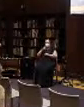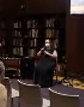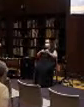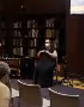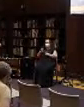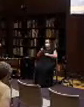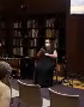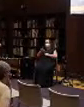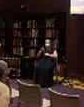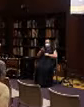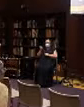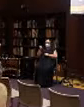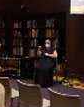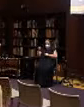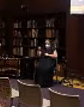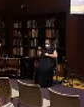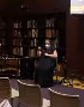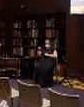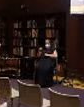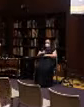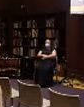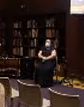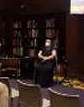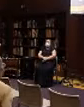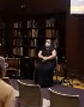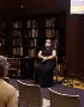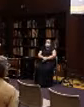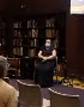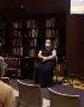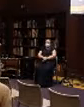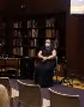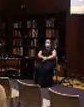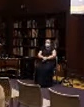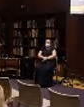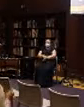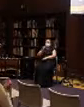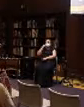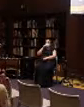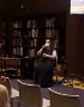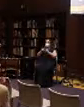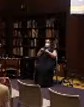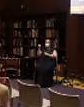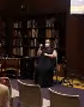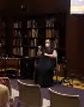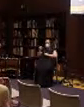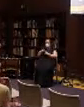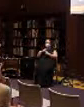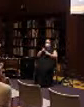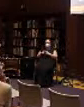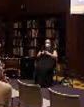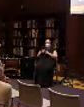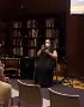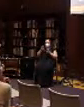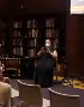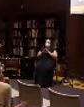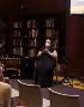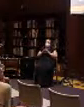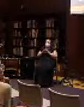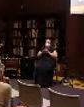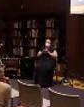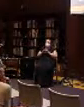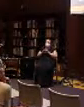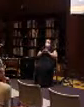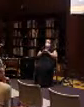about the 1968 riot. Right? The ones that are not about the riot are images of sort